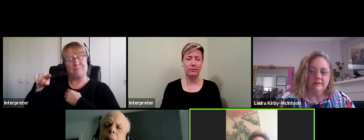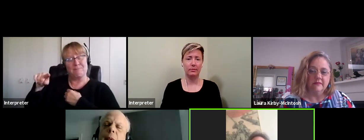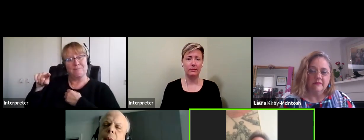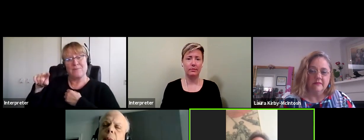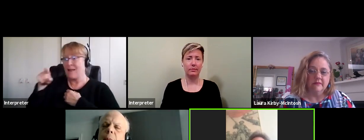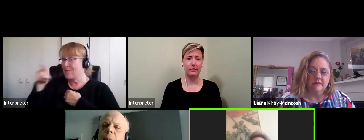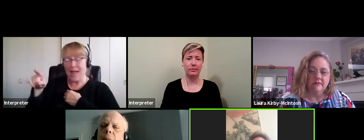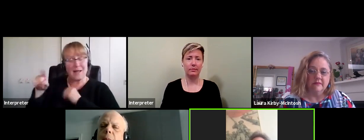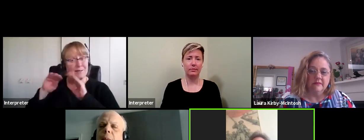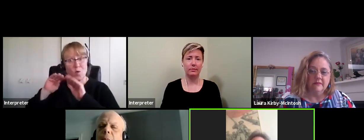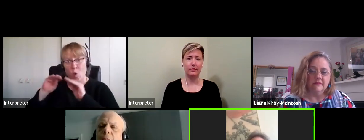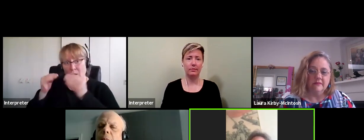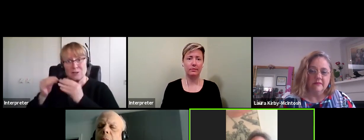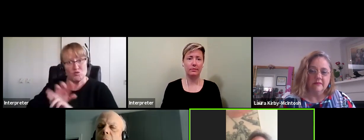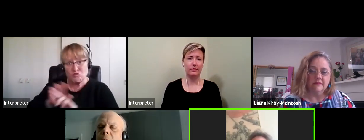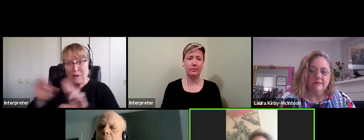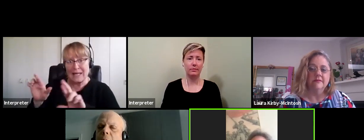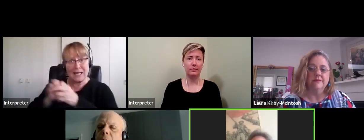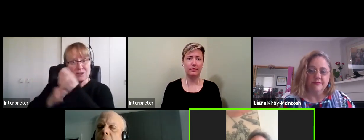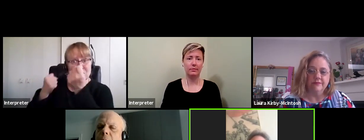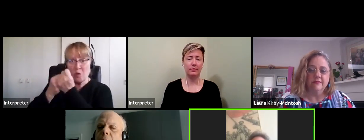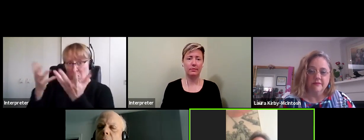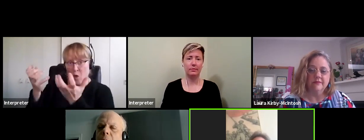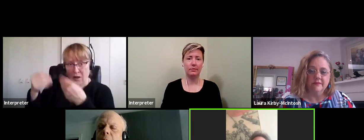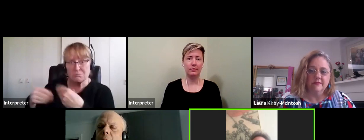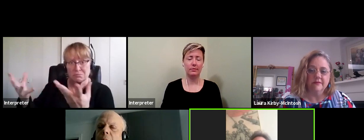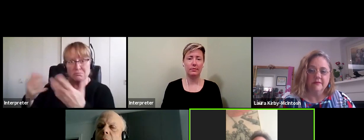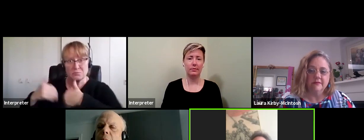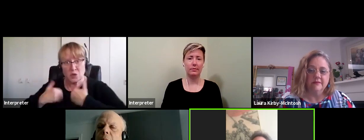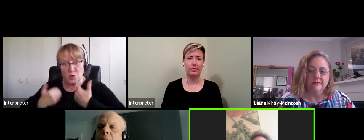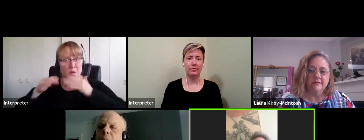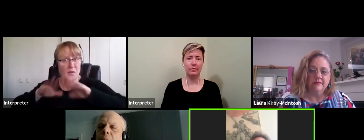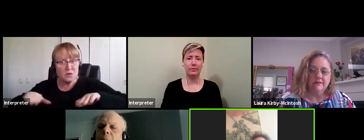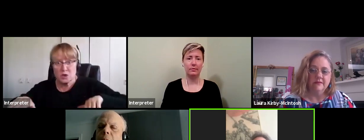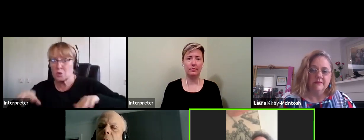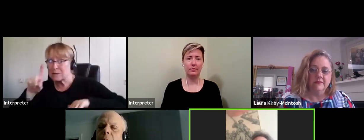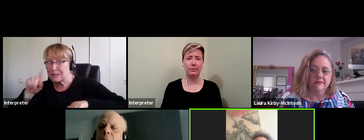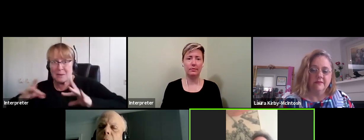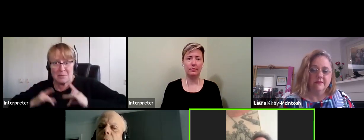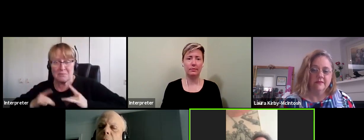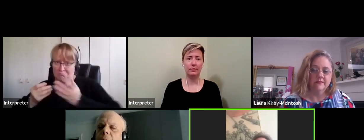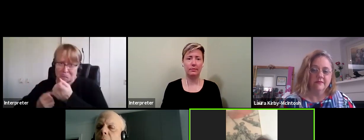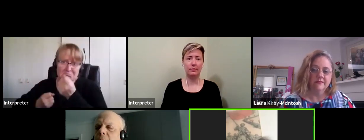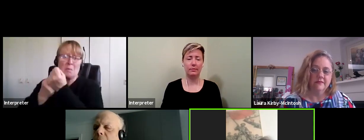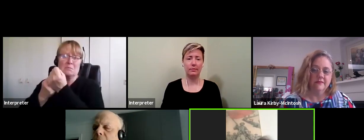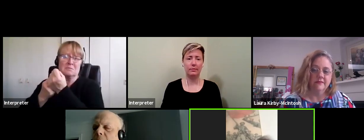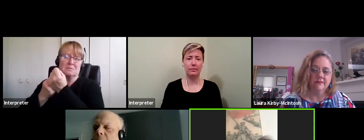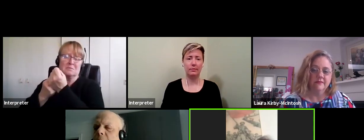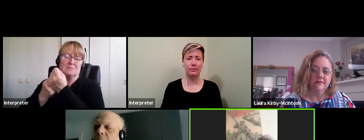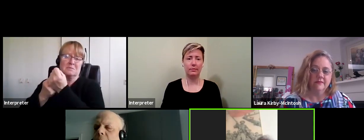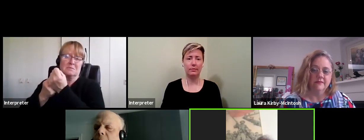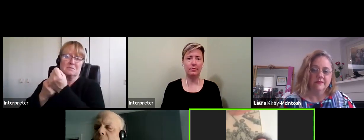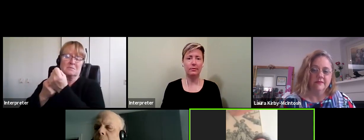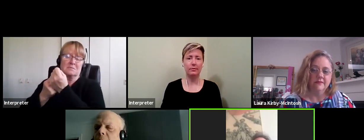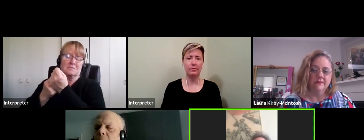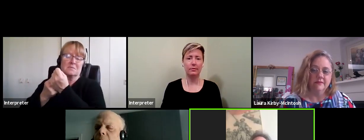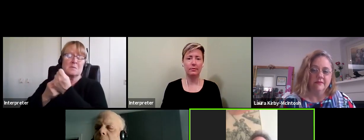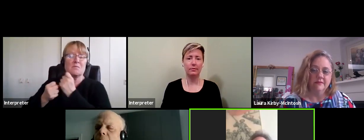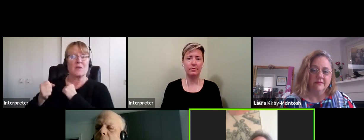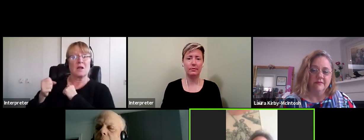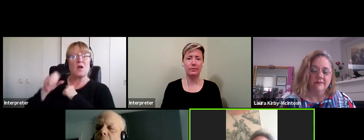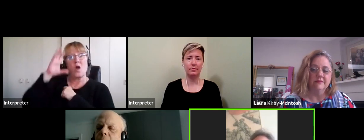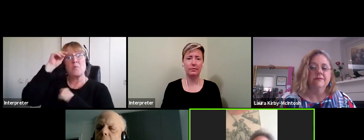and willing to be of support to children and youth with disabilities that in their communities, organizations like the